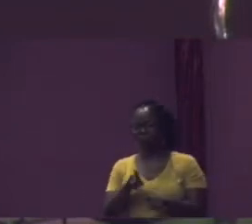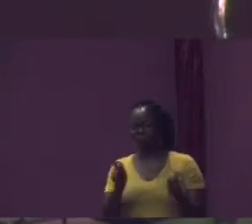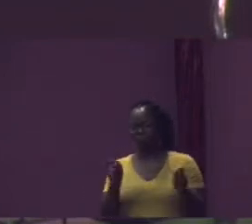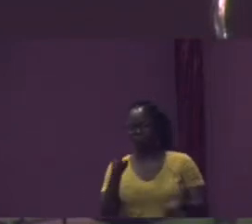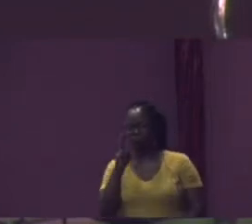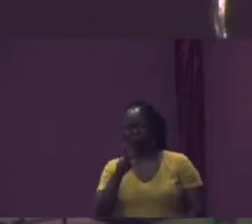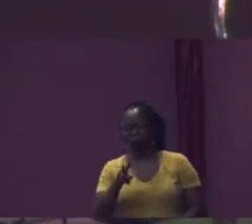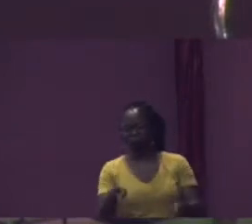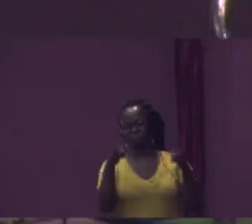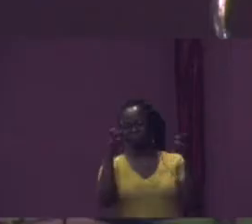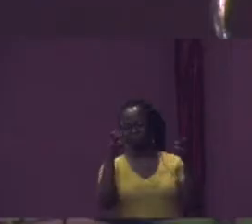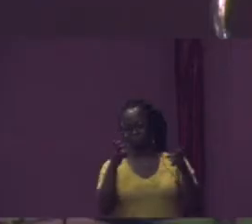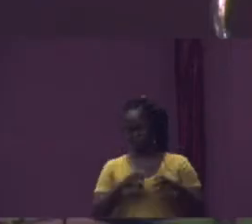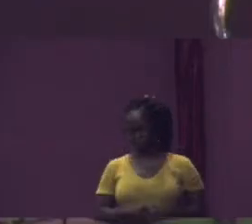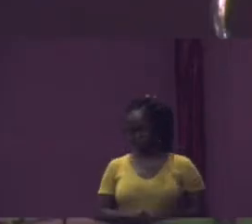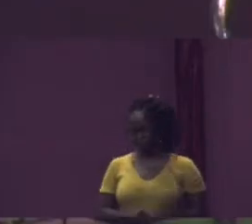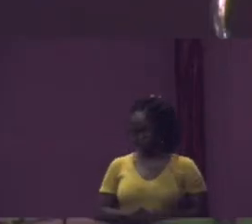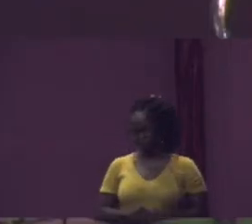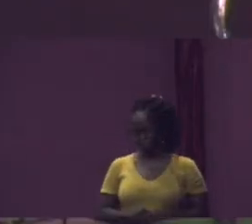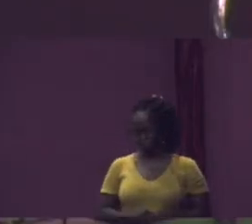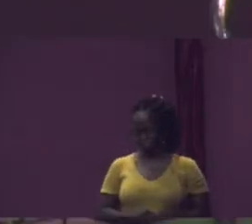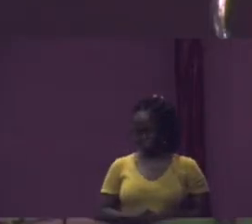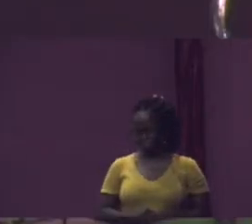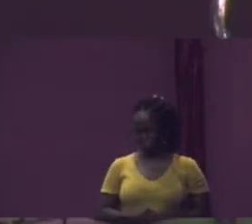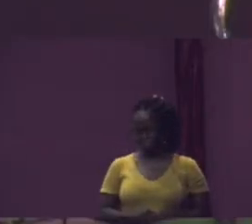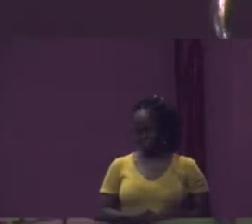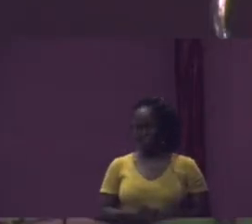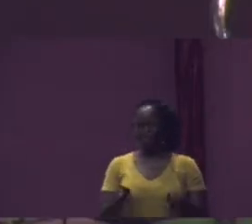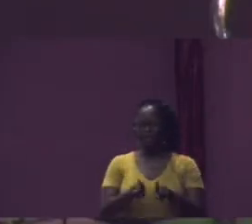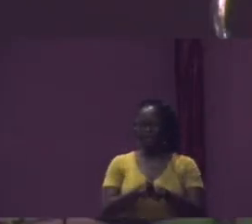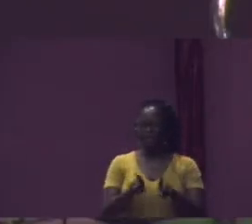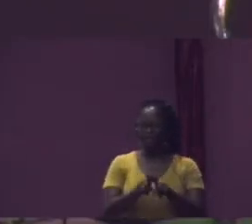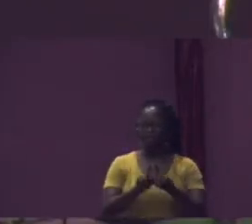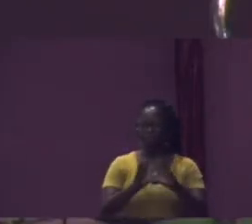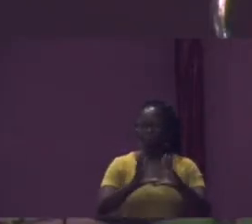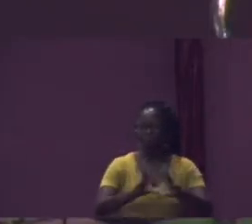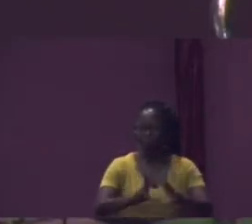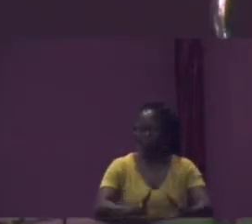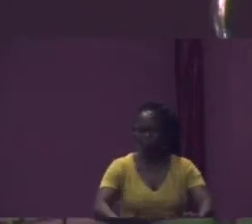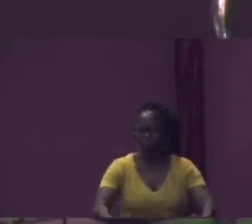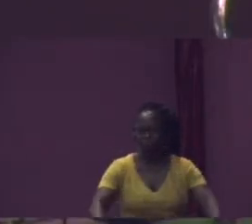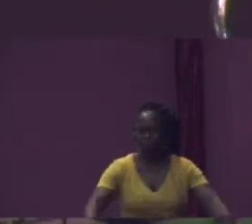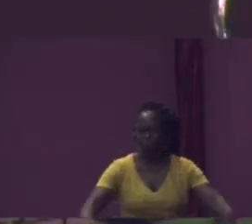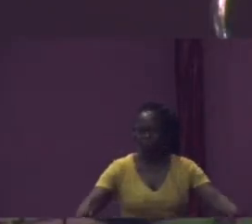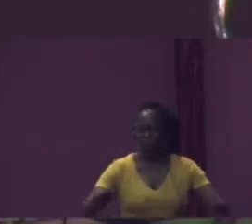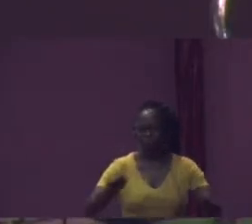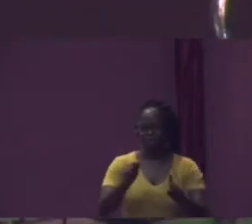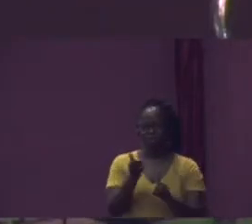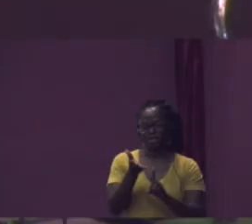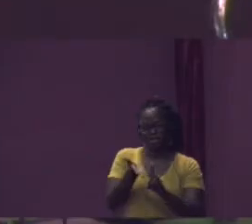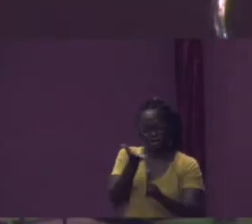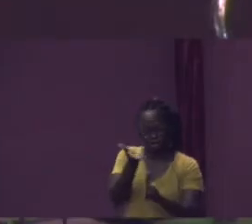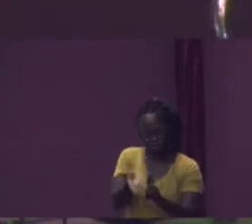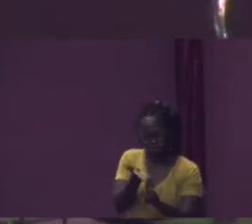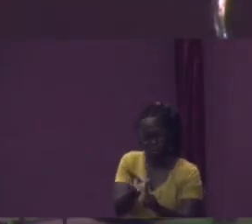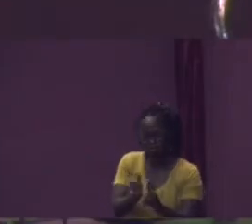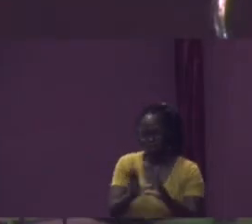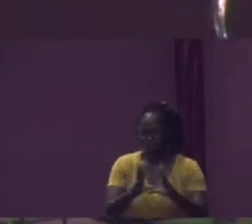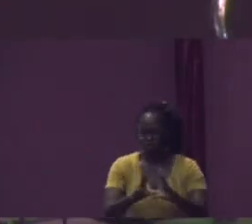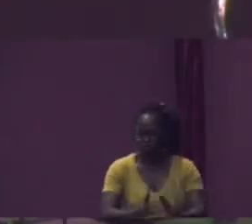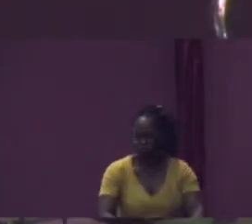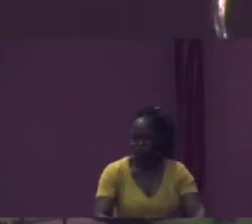and midwives serve to regulate their behaviors, eliminating the need to resort to threats or overt